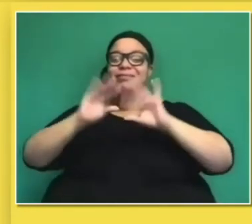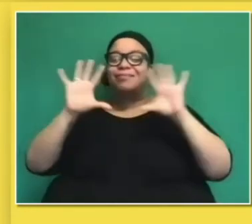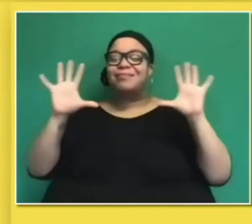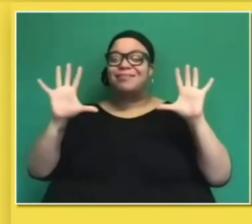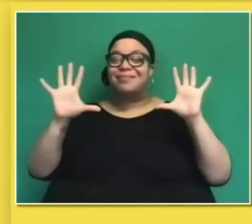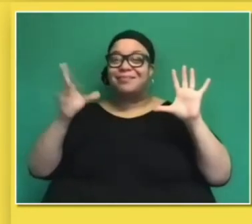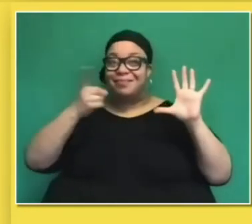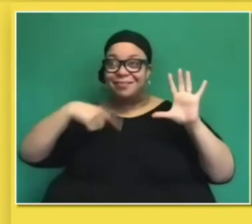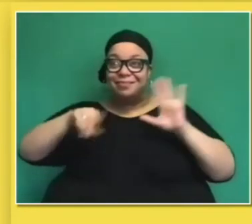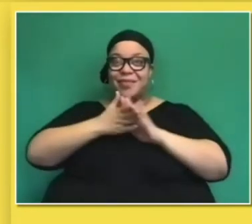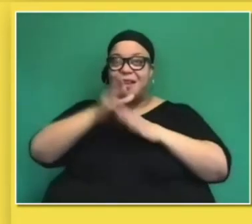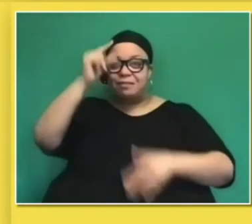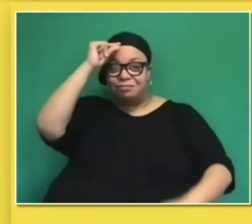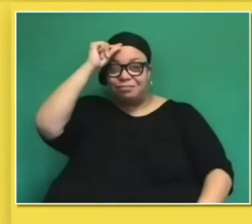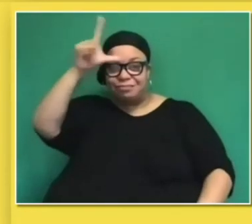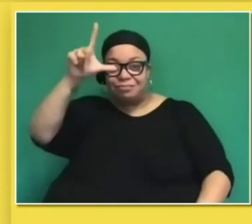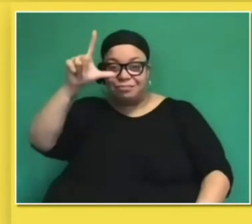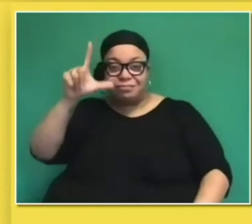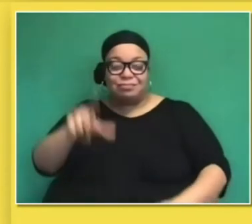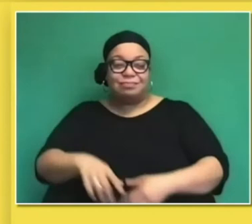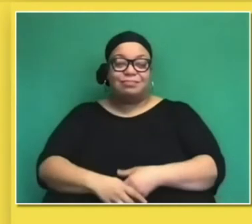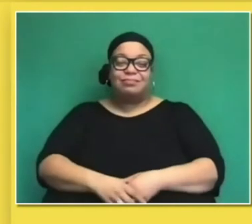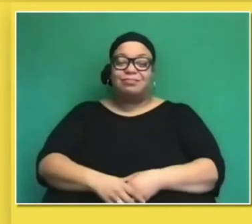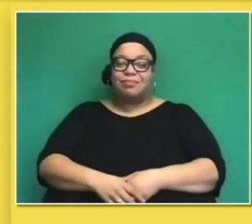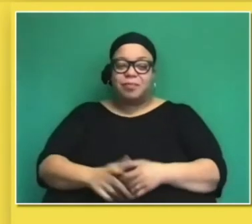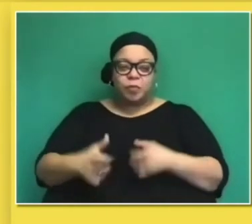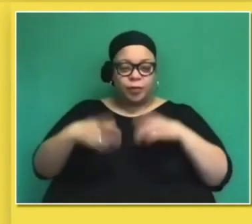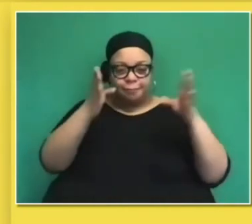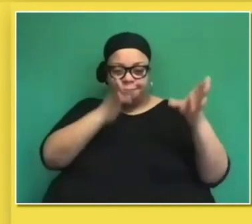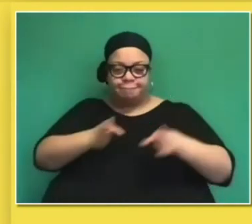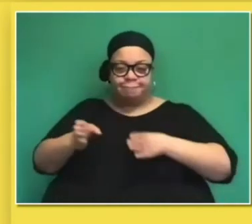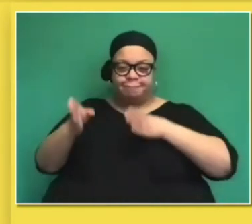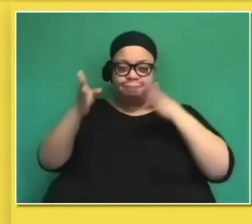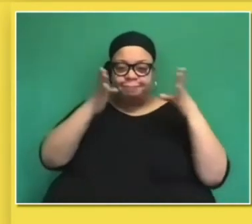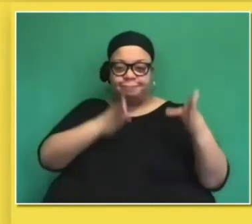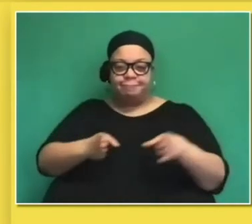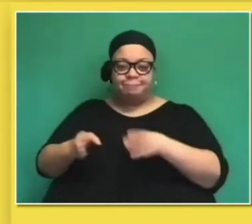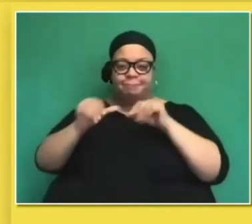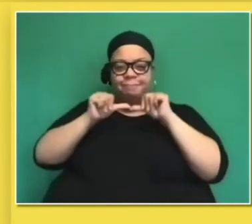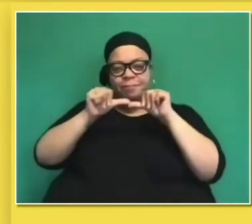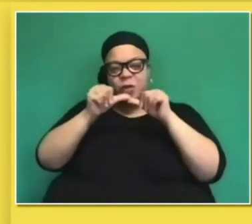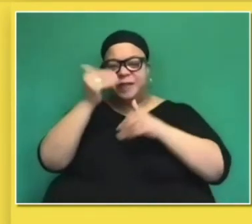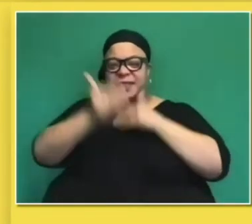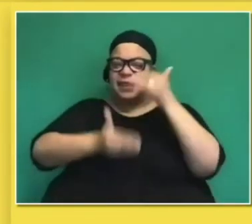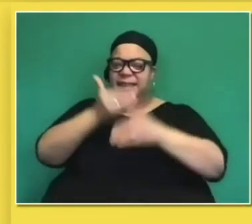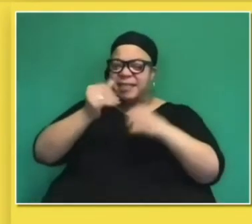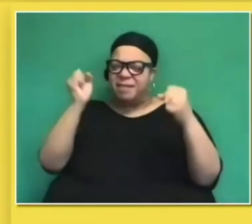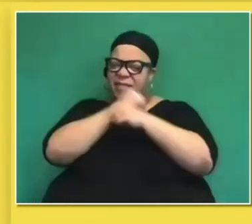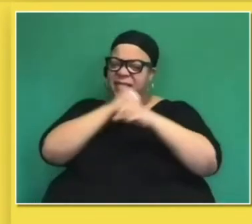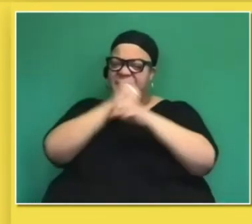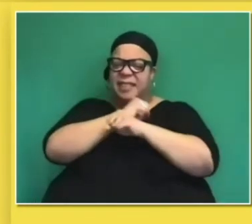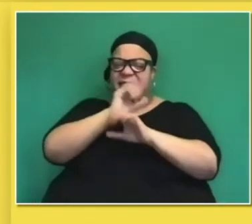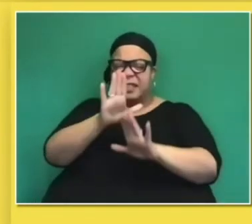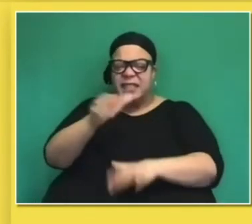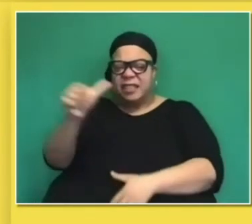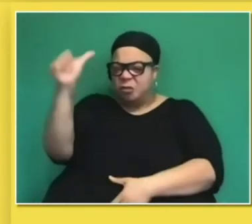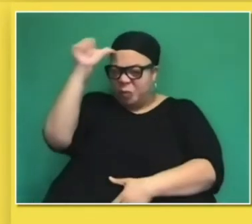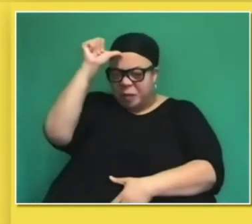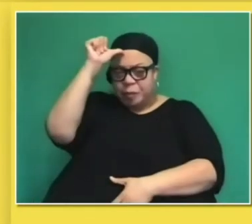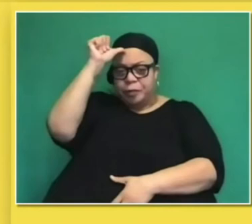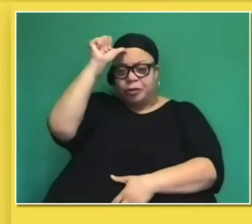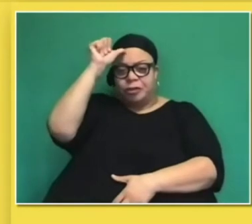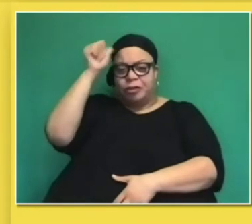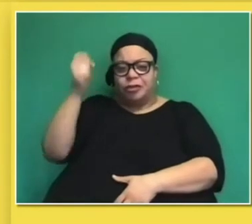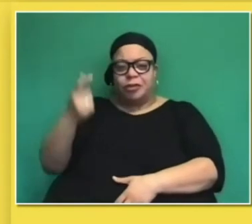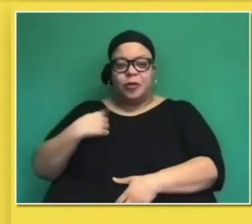we are not of those who shrink back unto destruction, but we are those who persevere unto